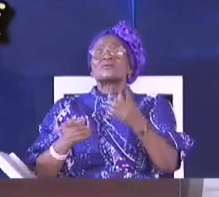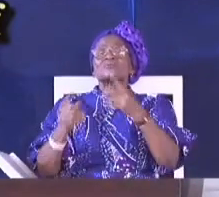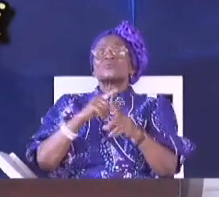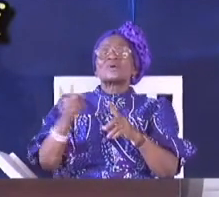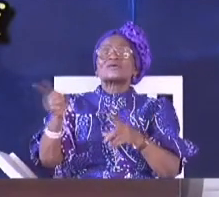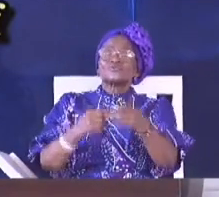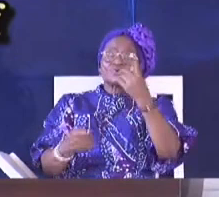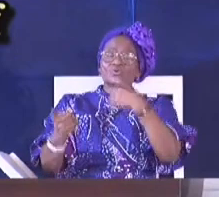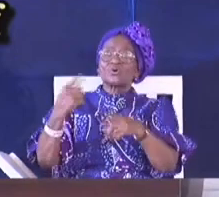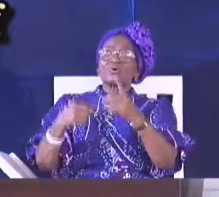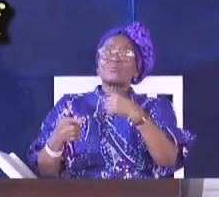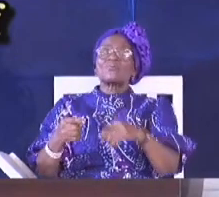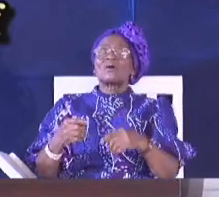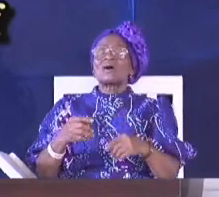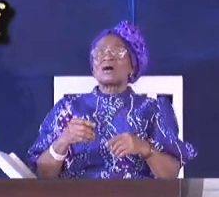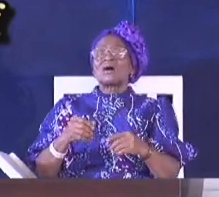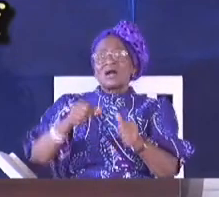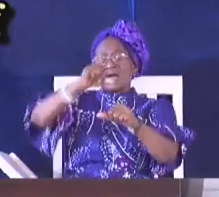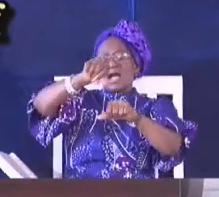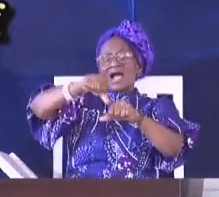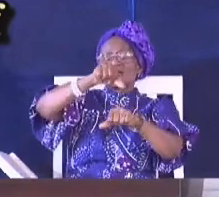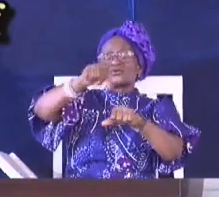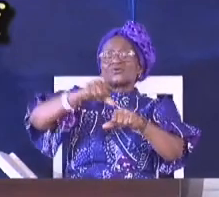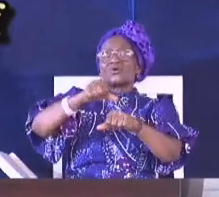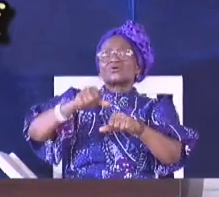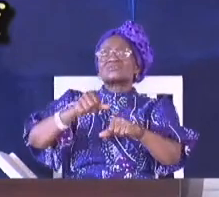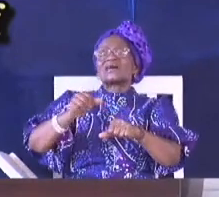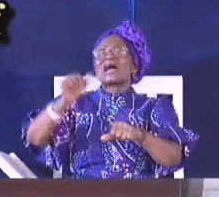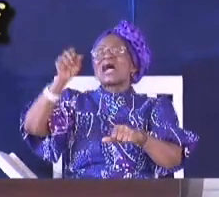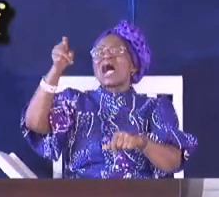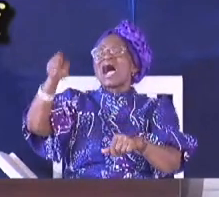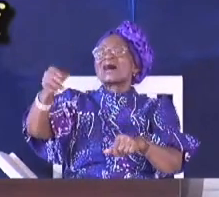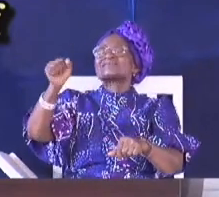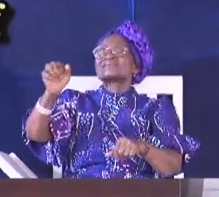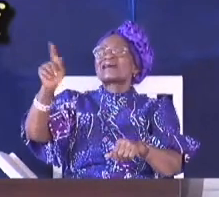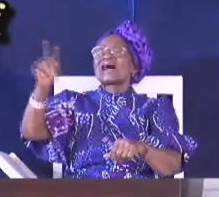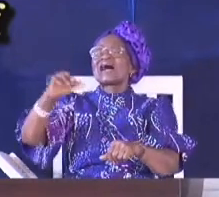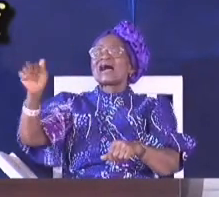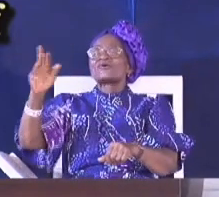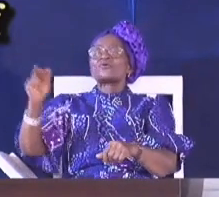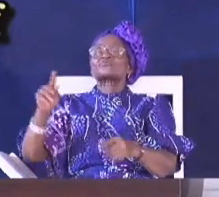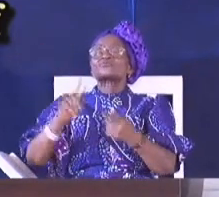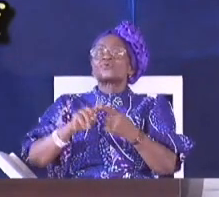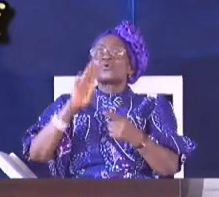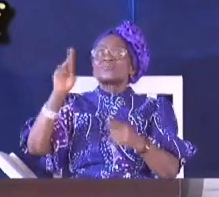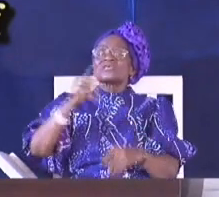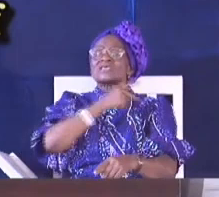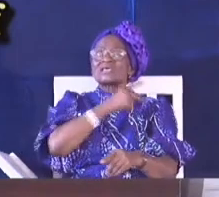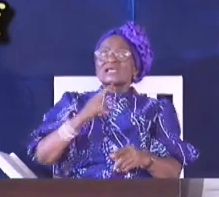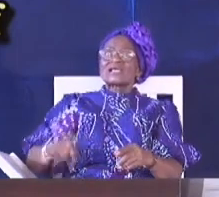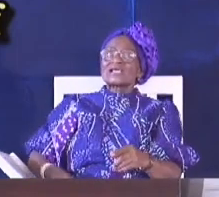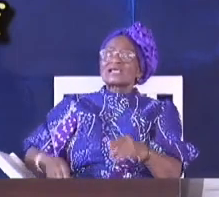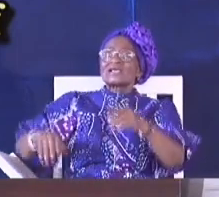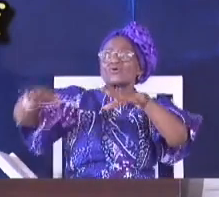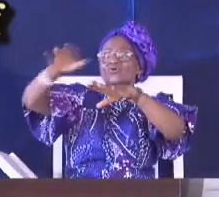comest, anoint Hazael to be king over Syria.